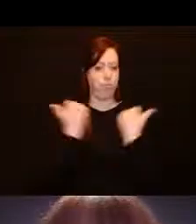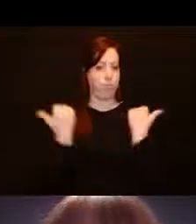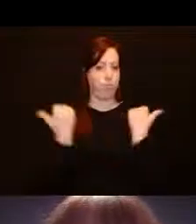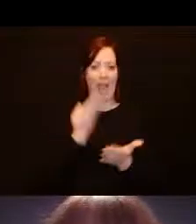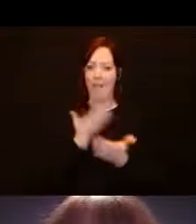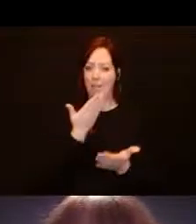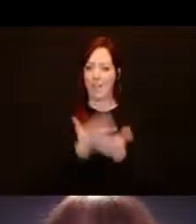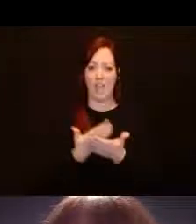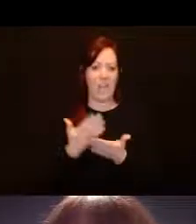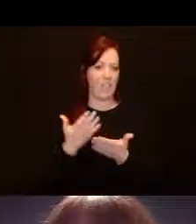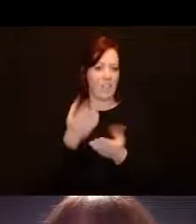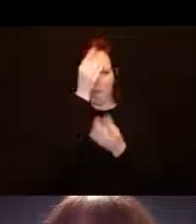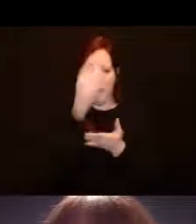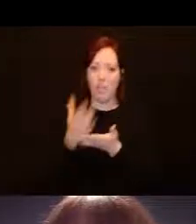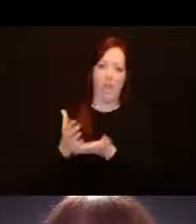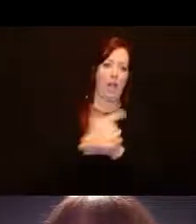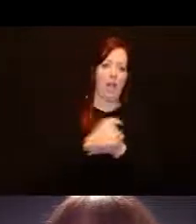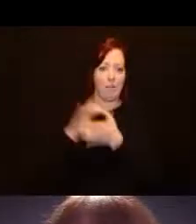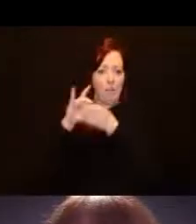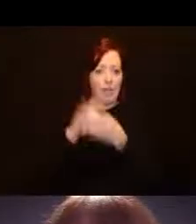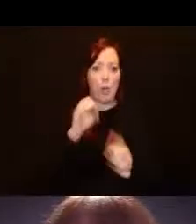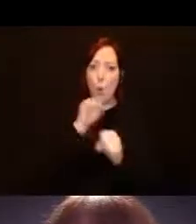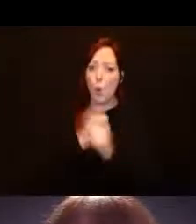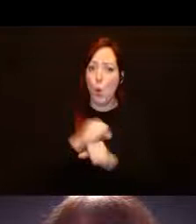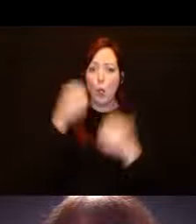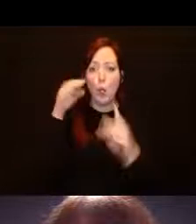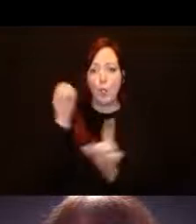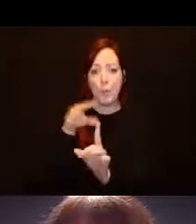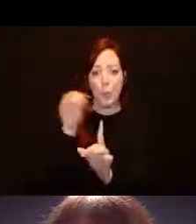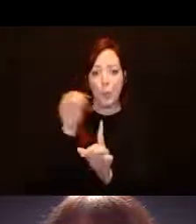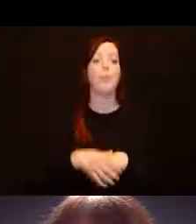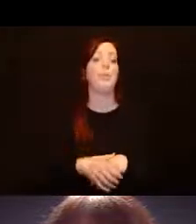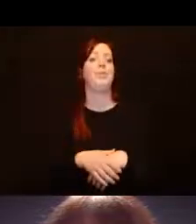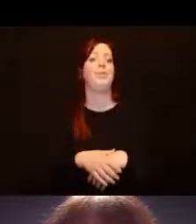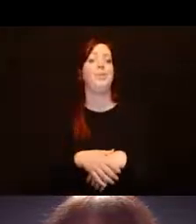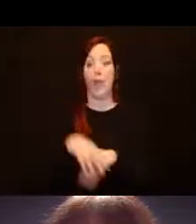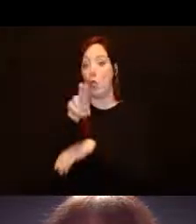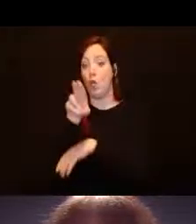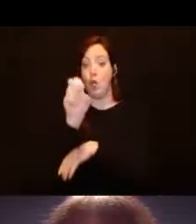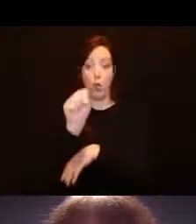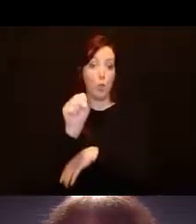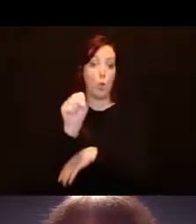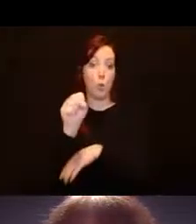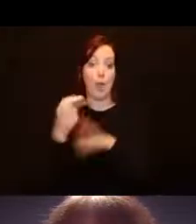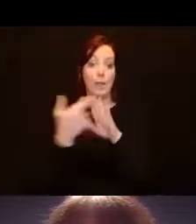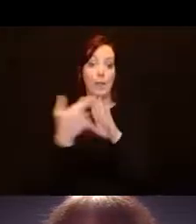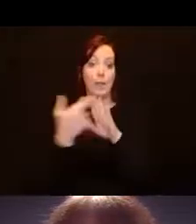noise exposure. And US regulation, as well as the EU